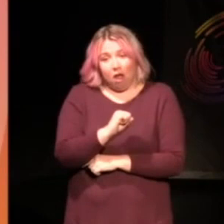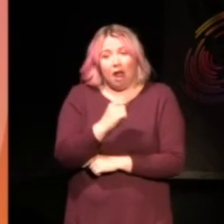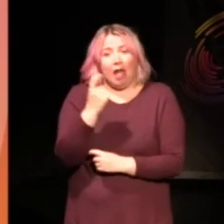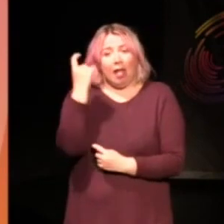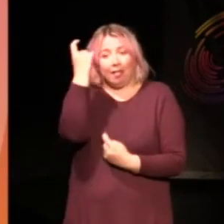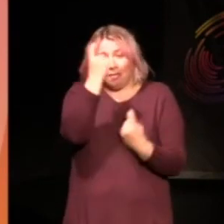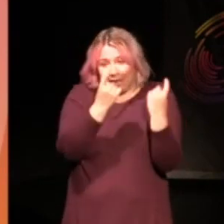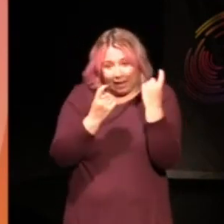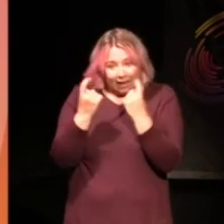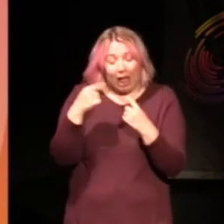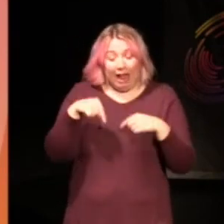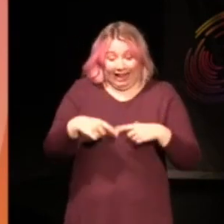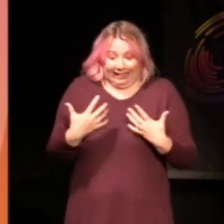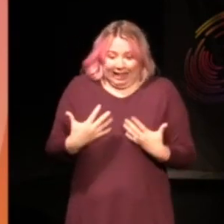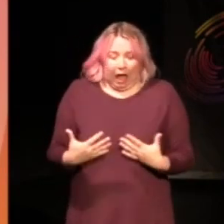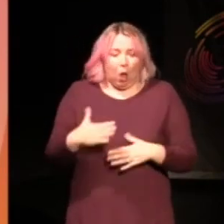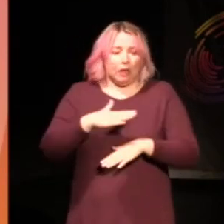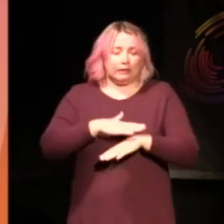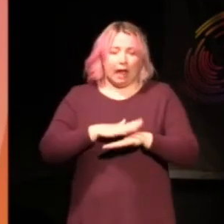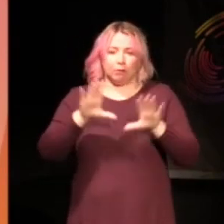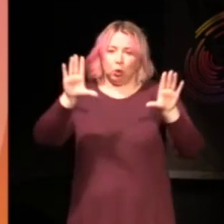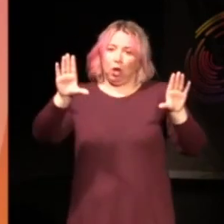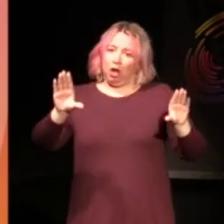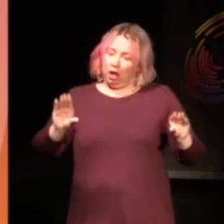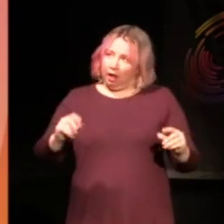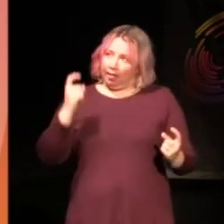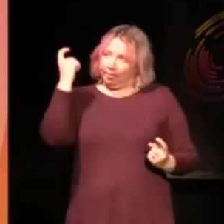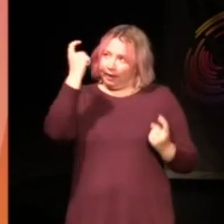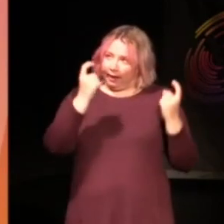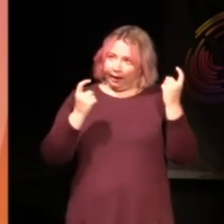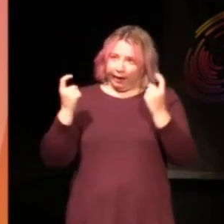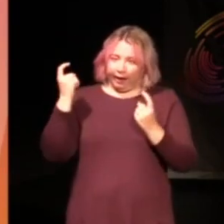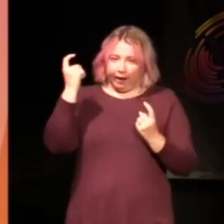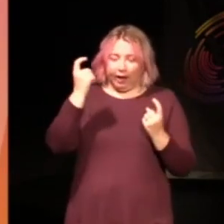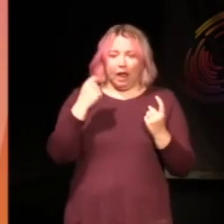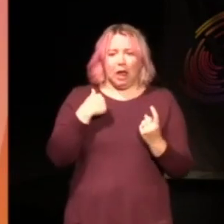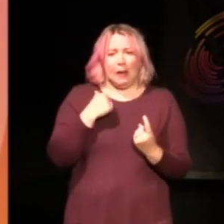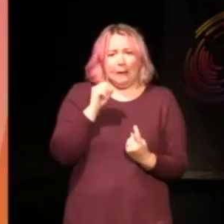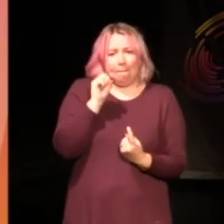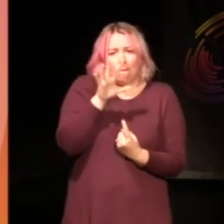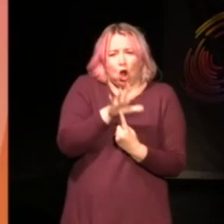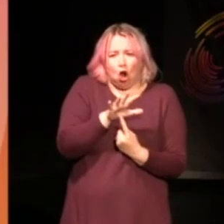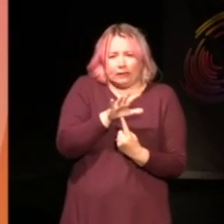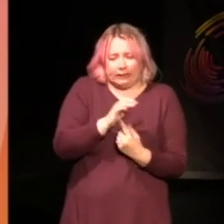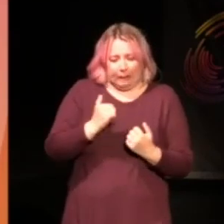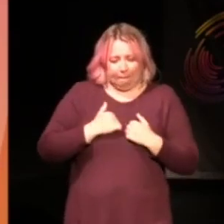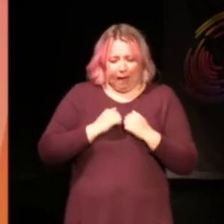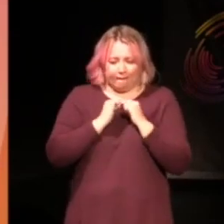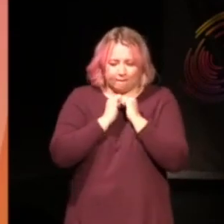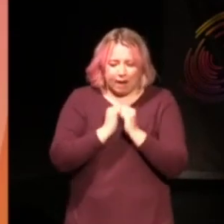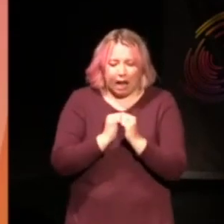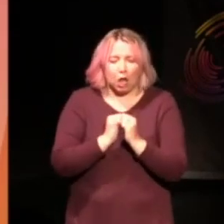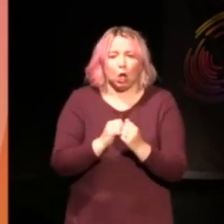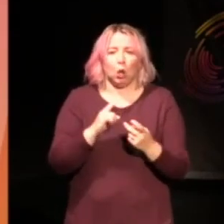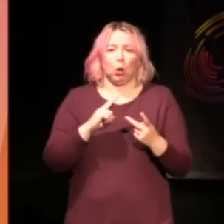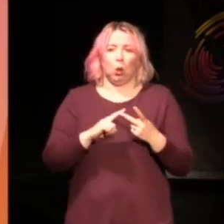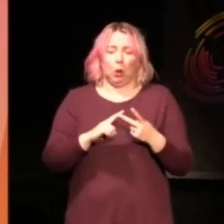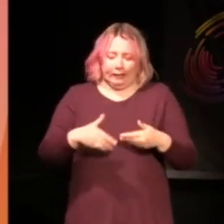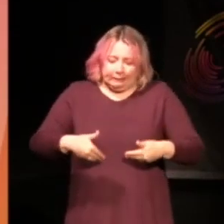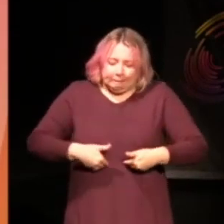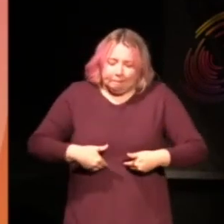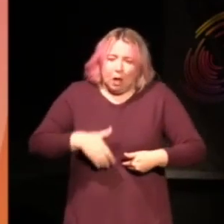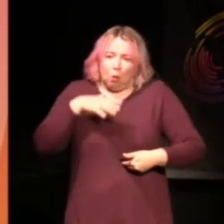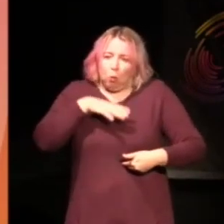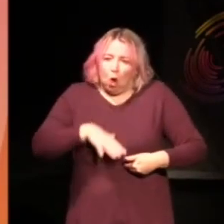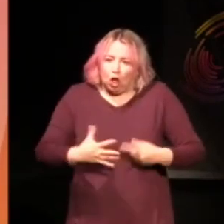is a moment of reckoning. It's a moment of rethinking, what are my priorities? What are our values? Individually and collectively.